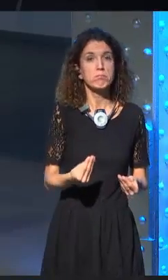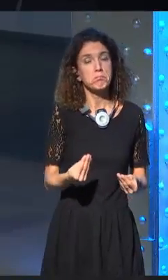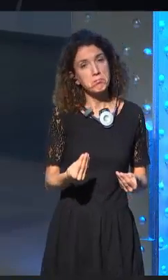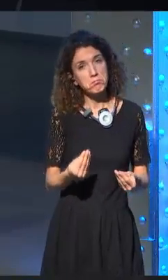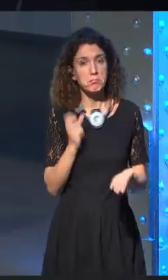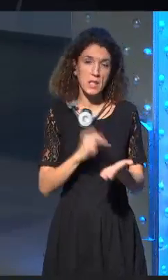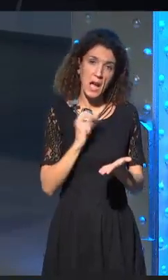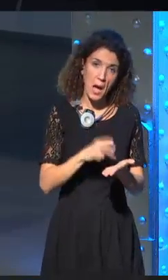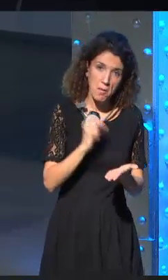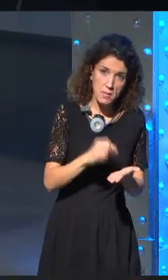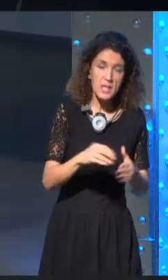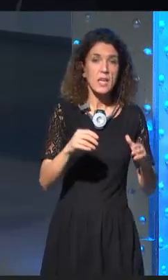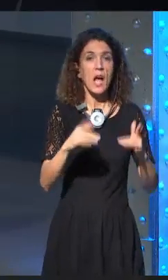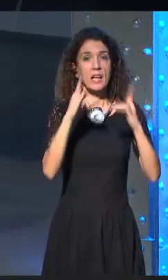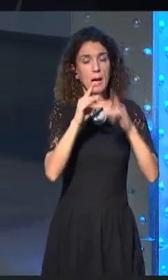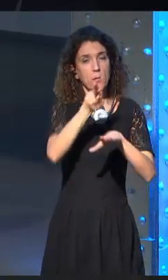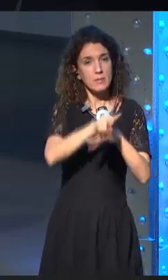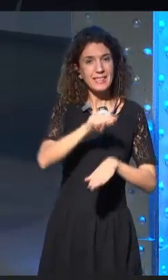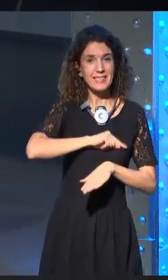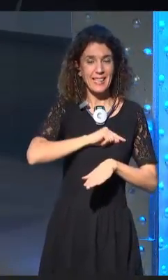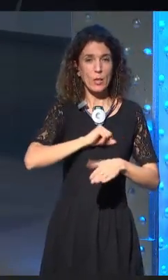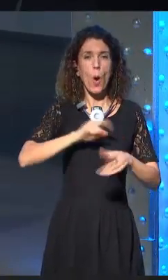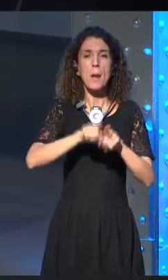bed and you feel the pressure of the